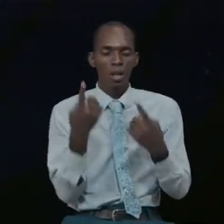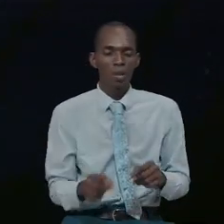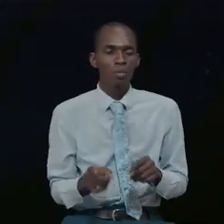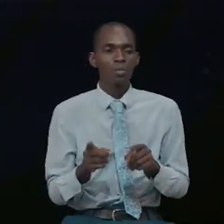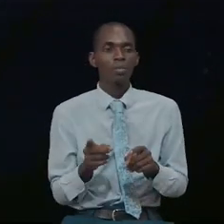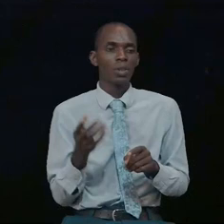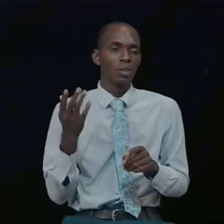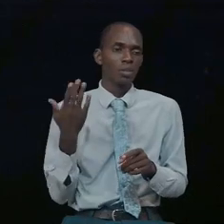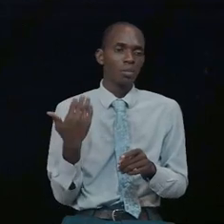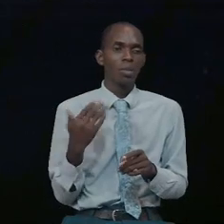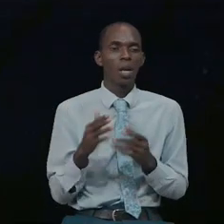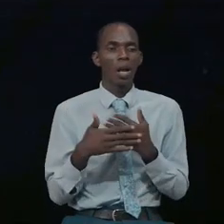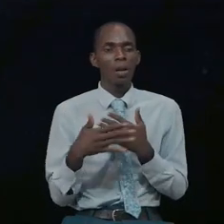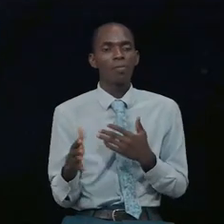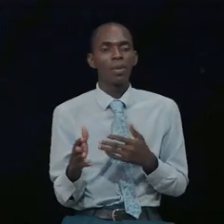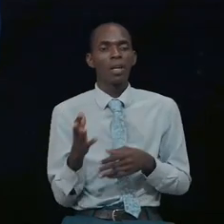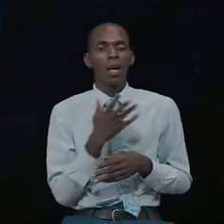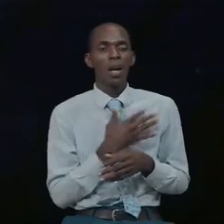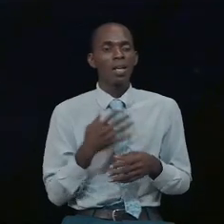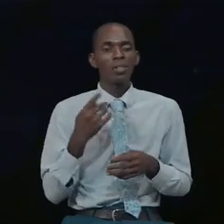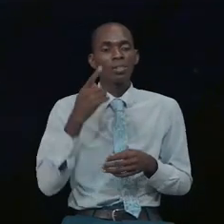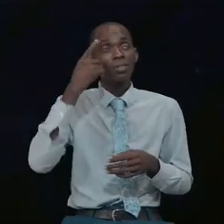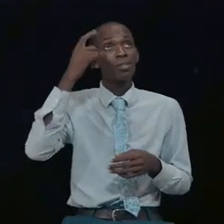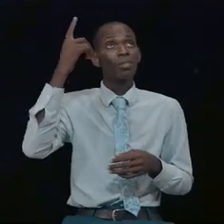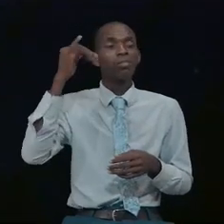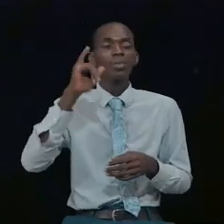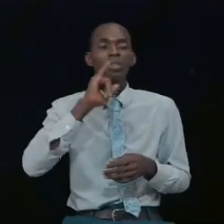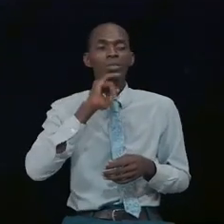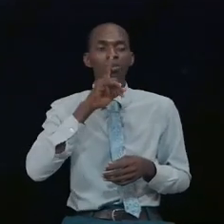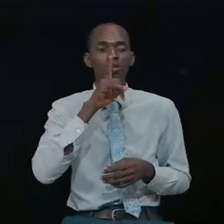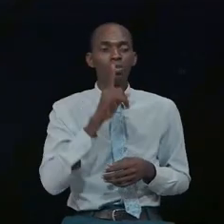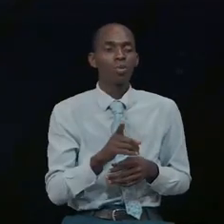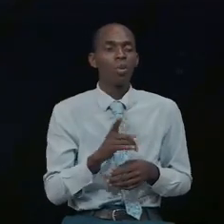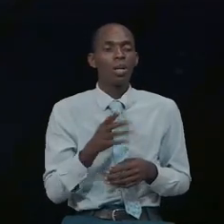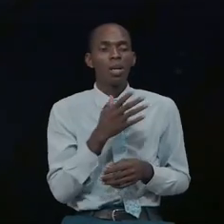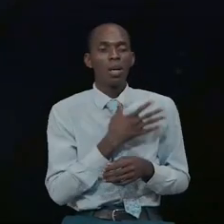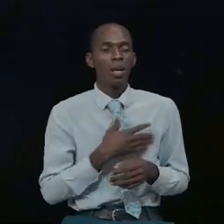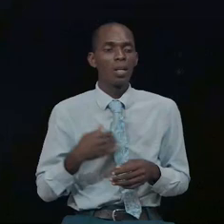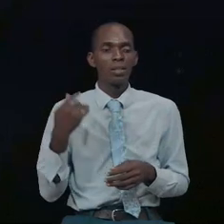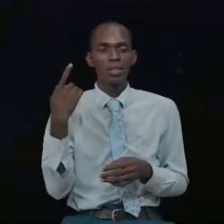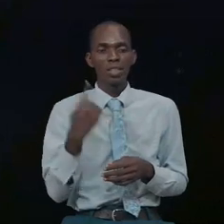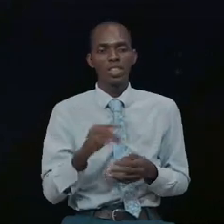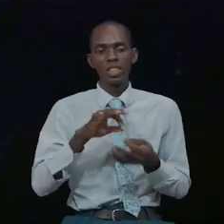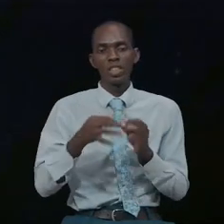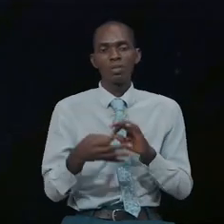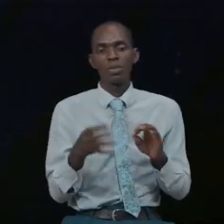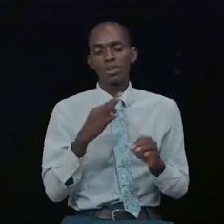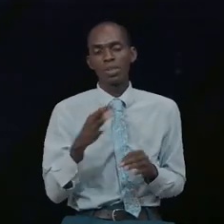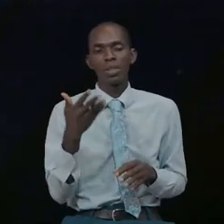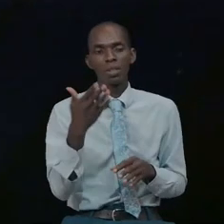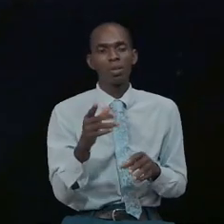pass hereafter. And the dream is certain, and the interpretation